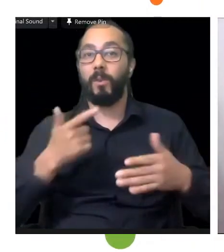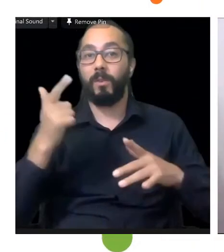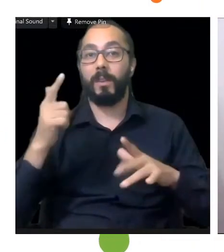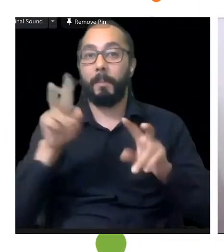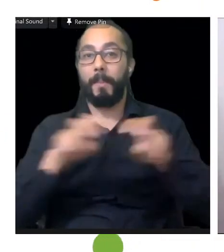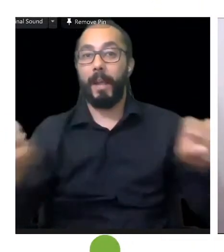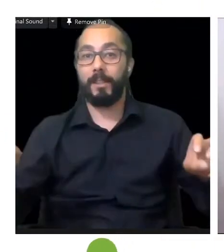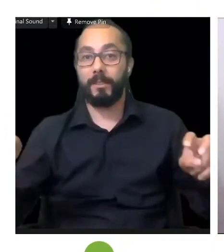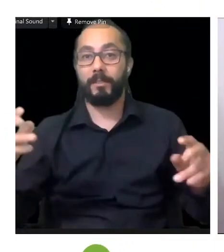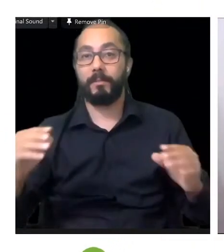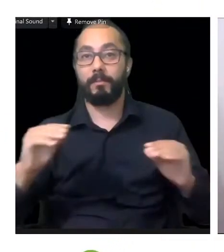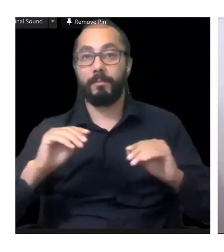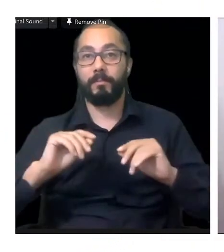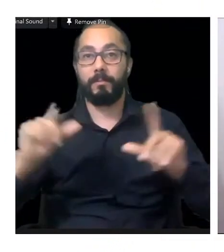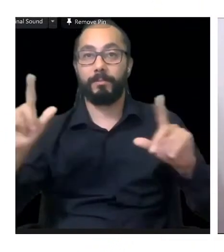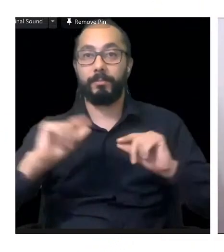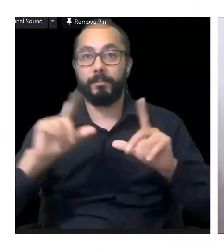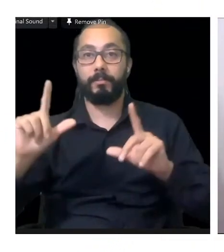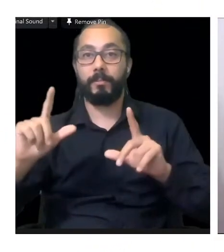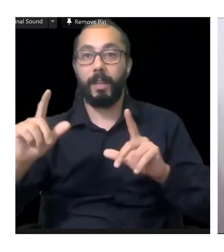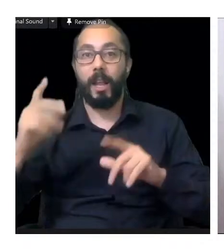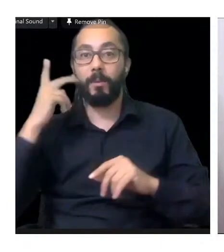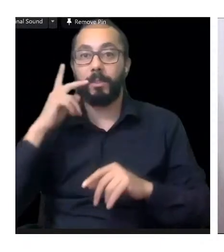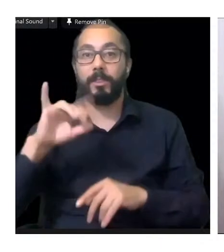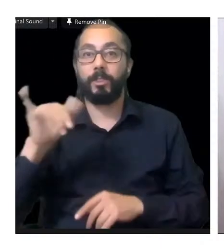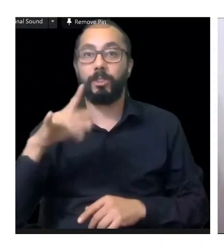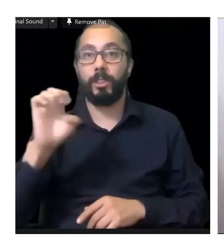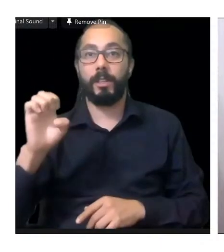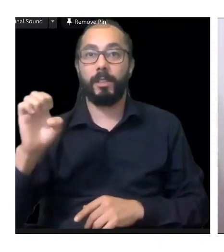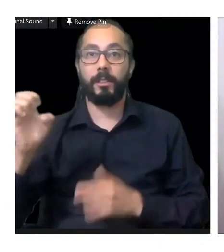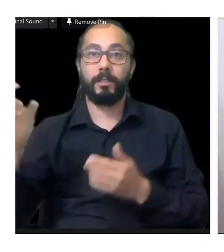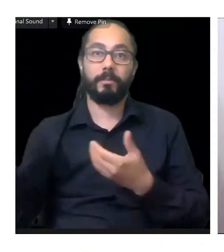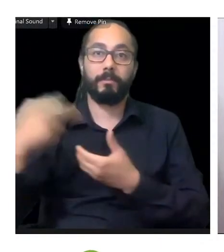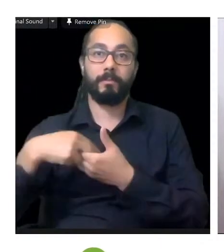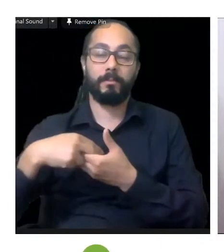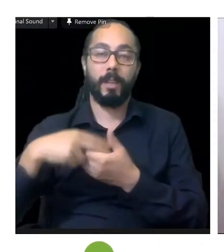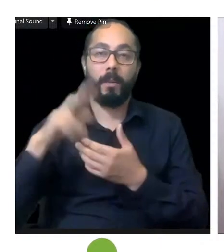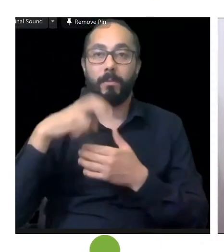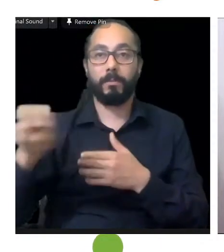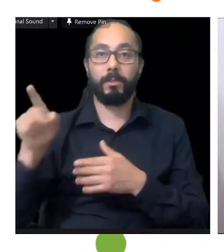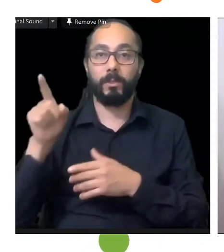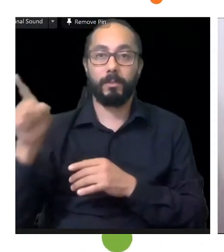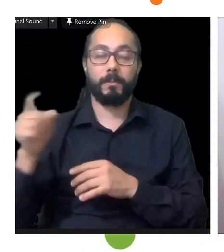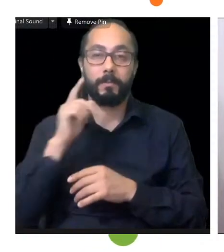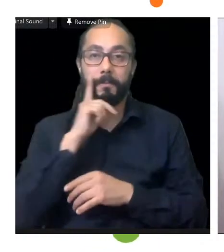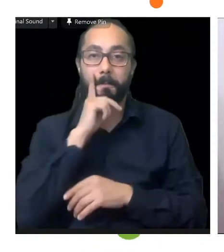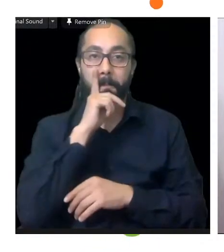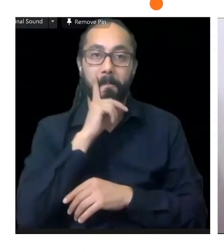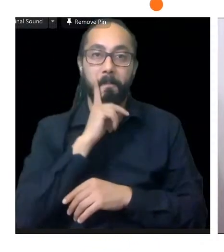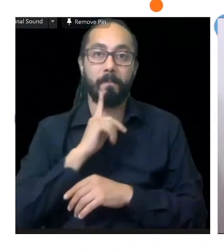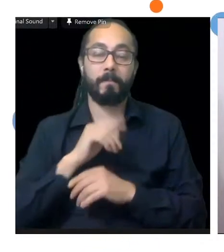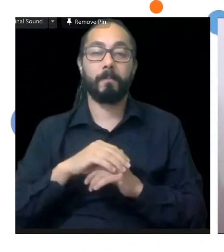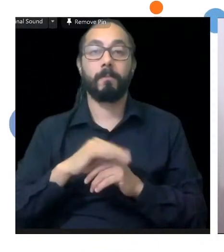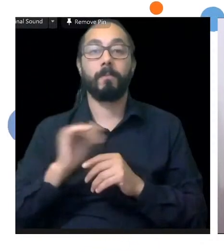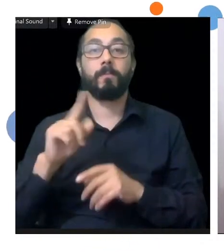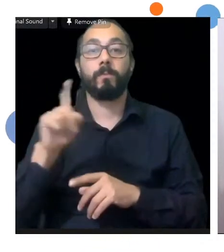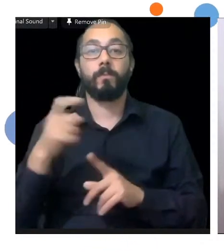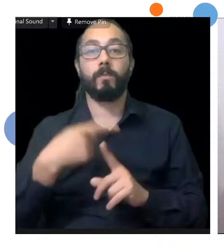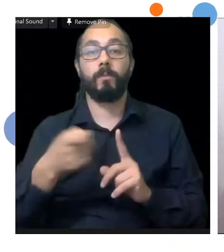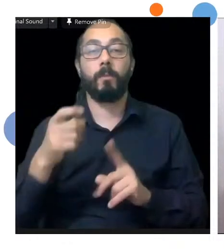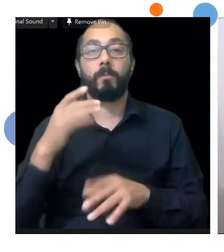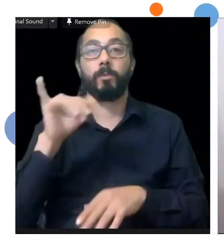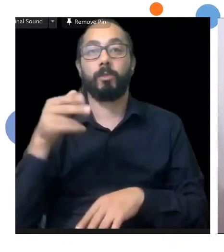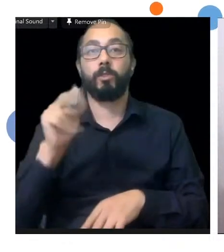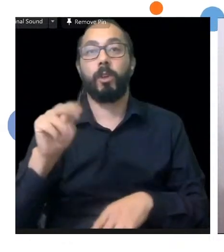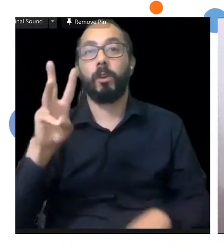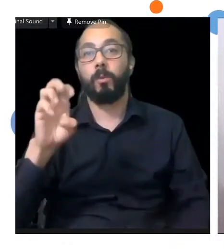Yeah, and then as soon as we see Jane hop back in, I'll pass it over to her. Okay, so our first question comes from John Weiss. And the